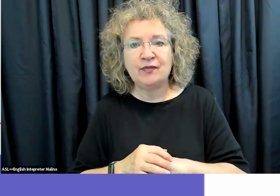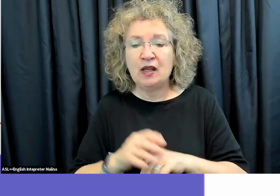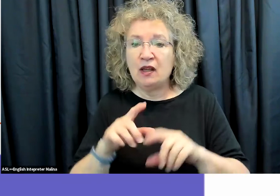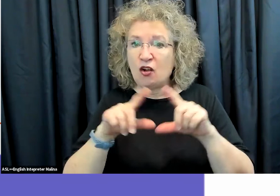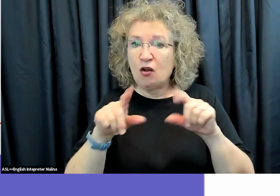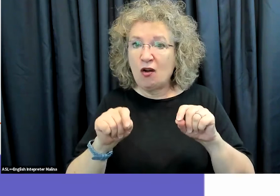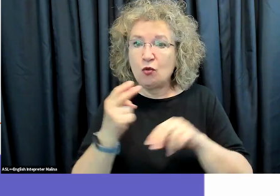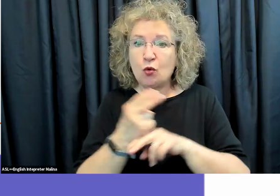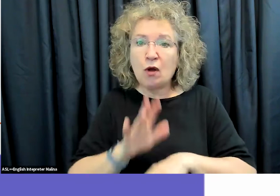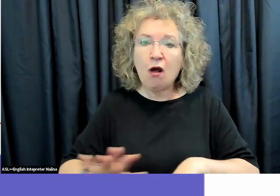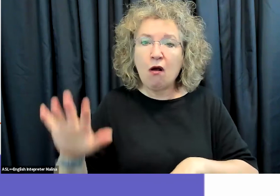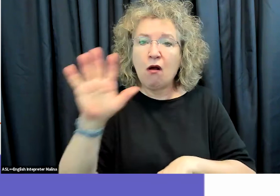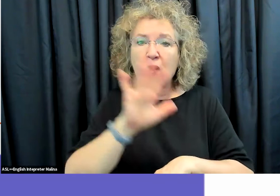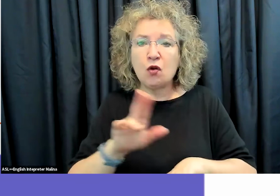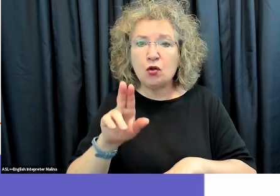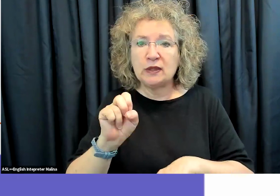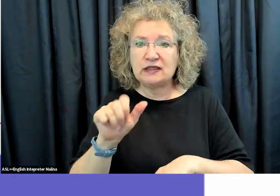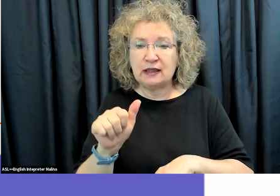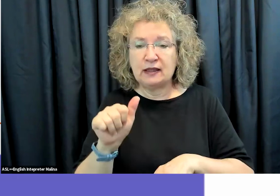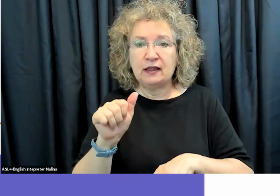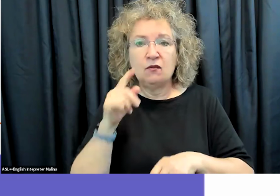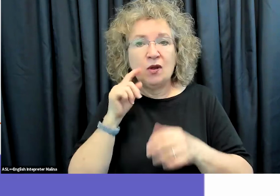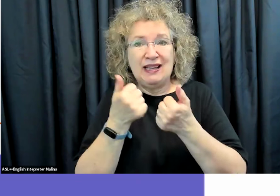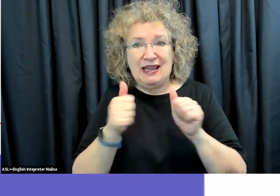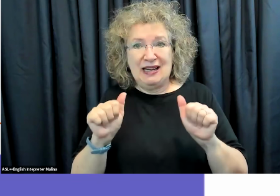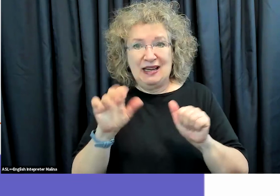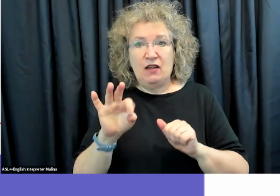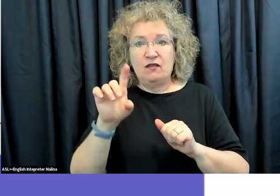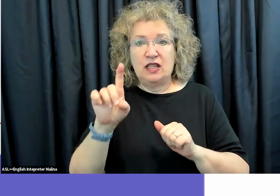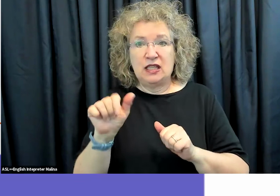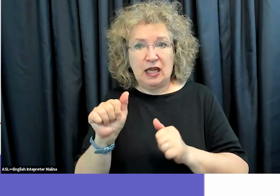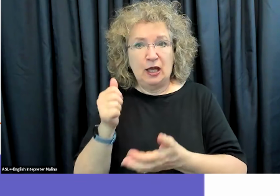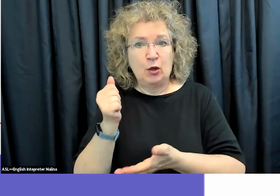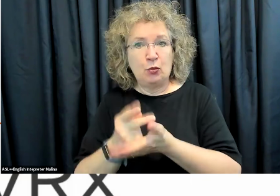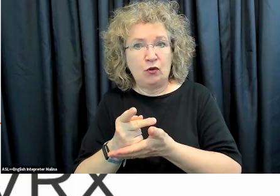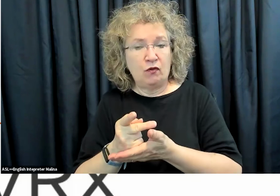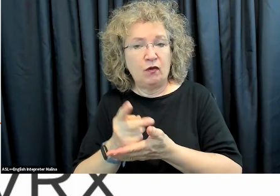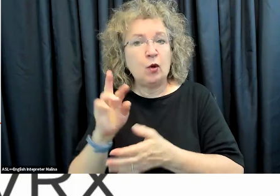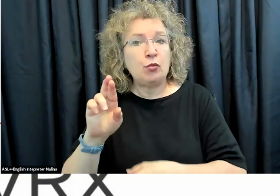any FDA-approved prescription. Next slide.